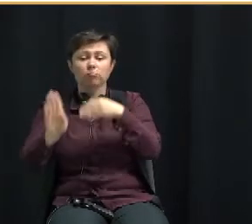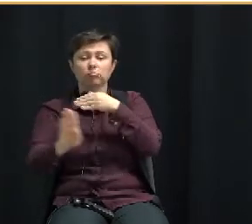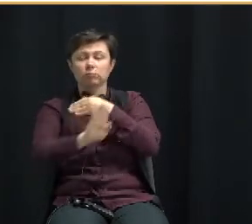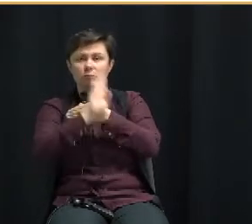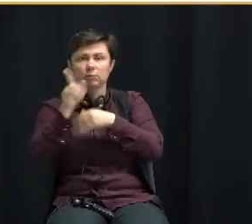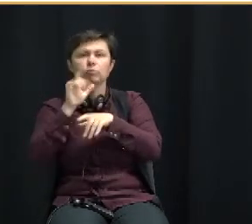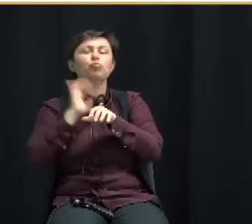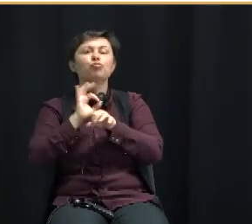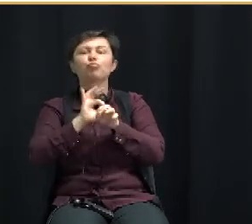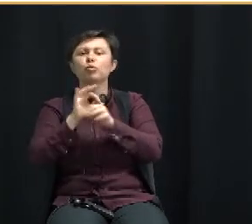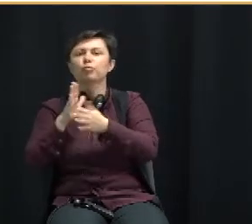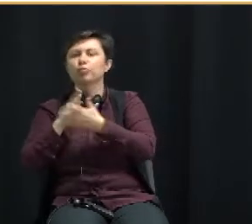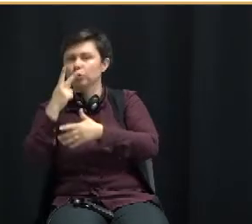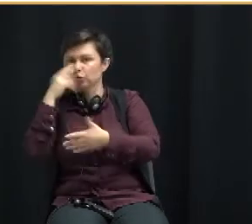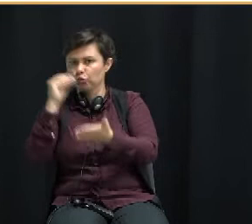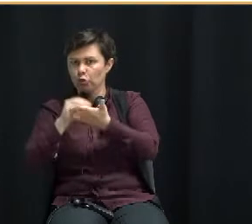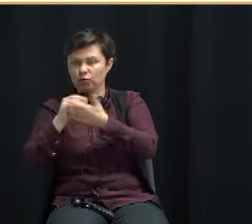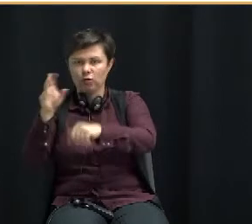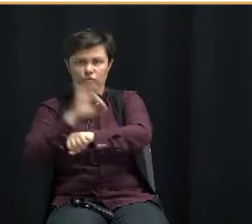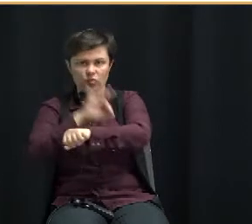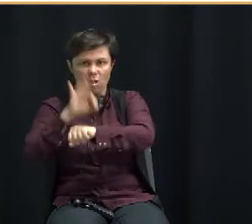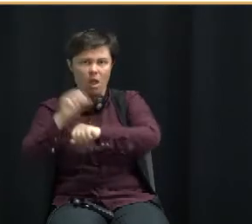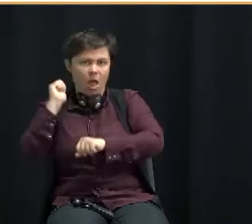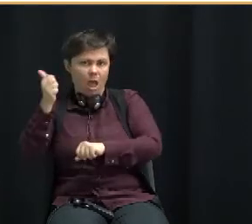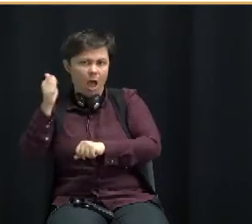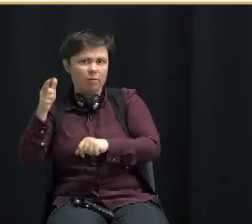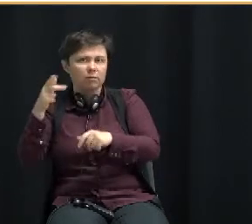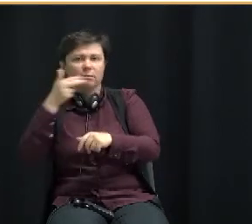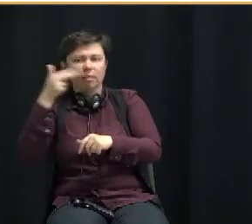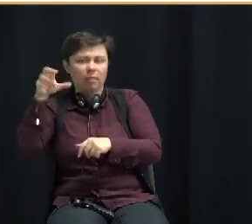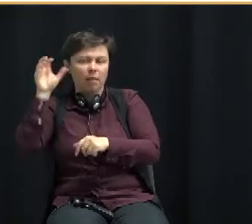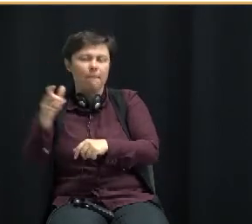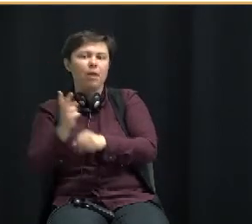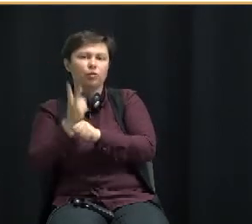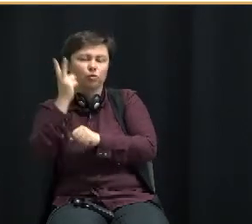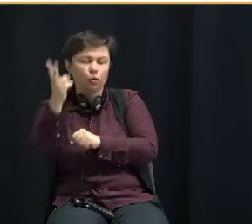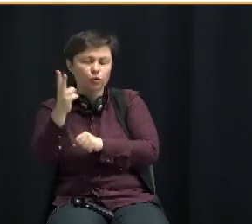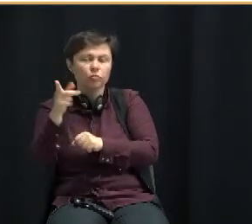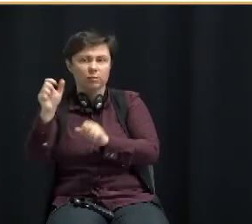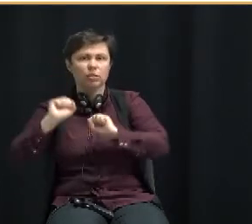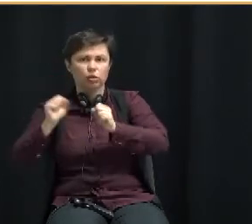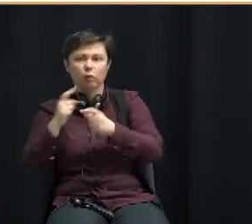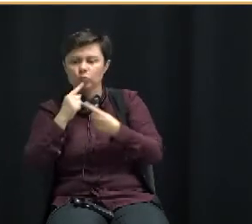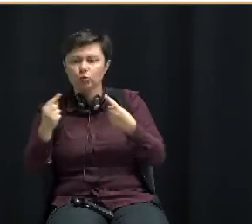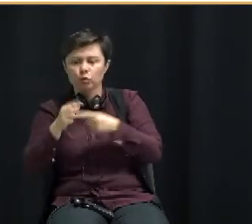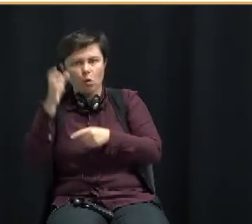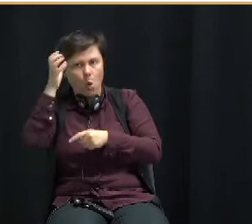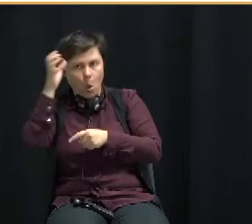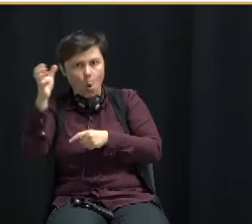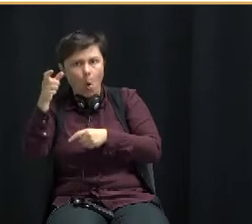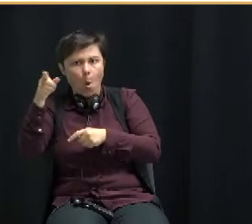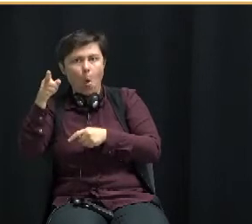barriers certificate is going through an audit performed by experts in terms of accessibility that act